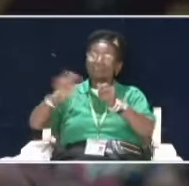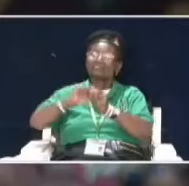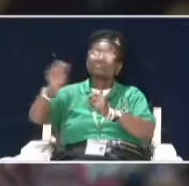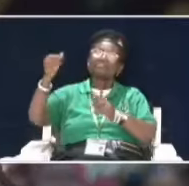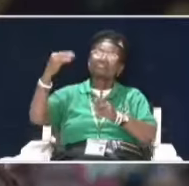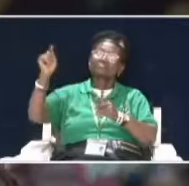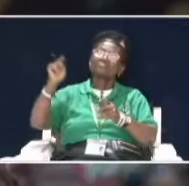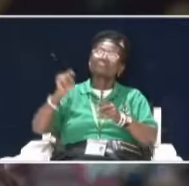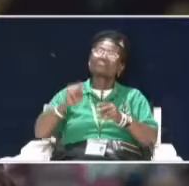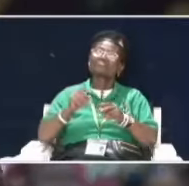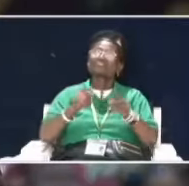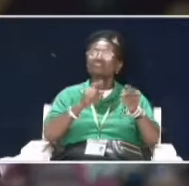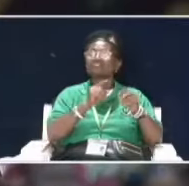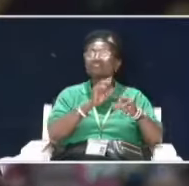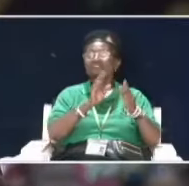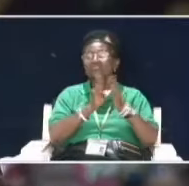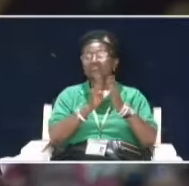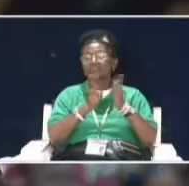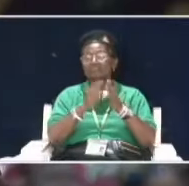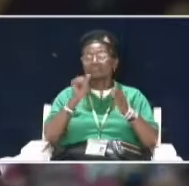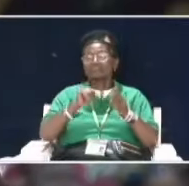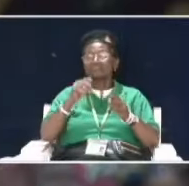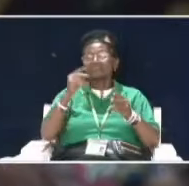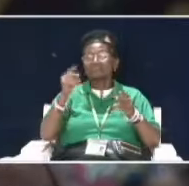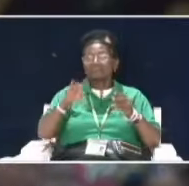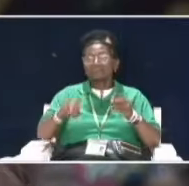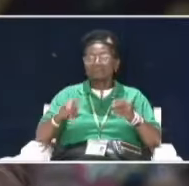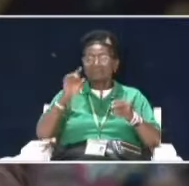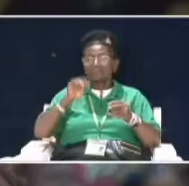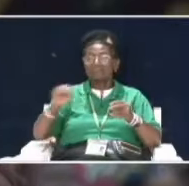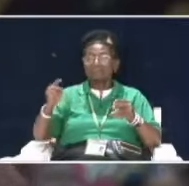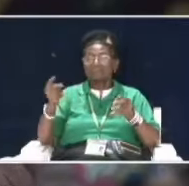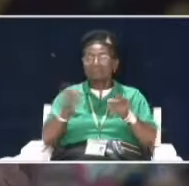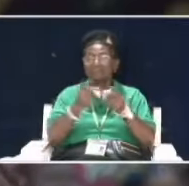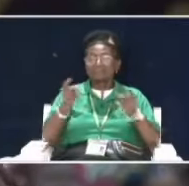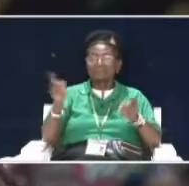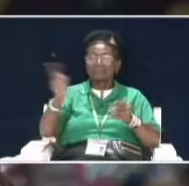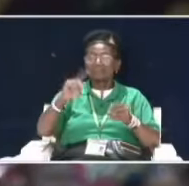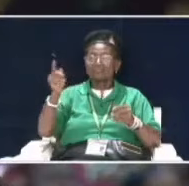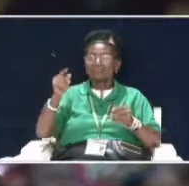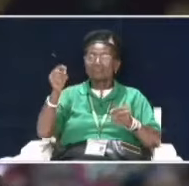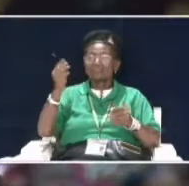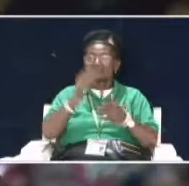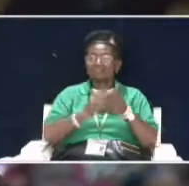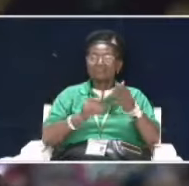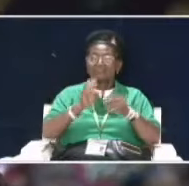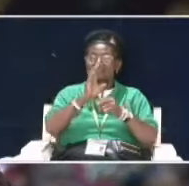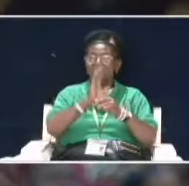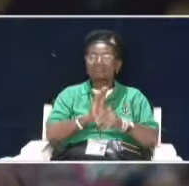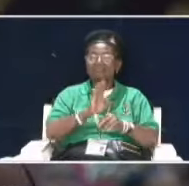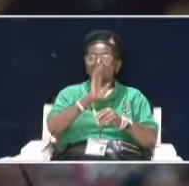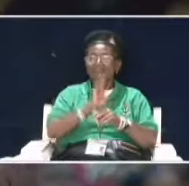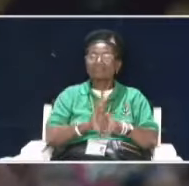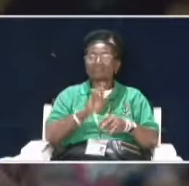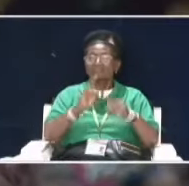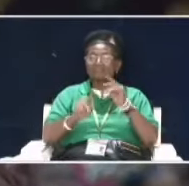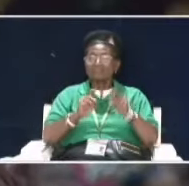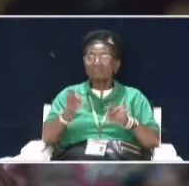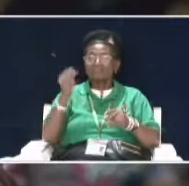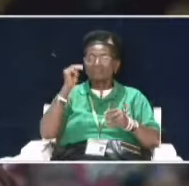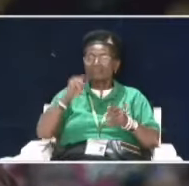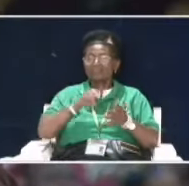And they found a place where some people, occultic people, were killing